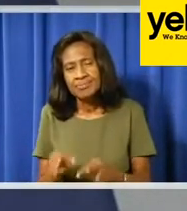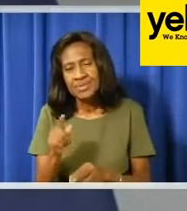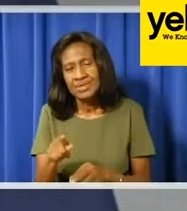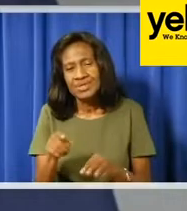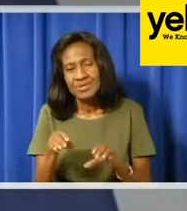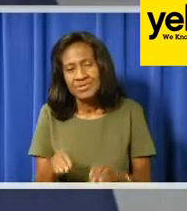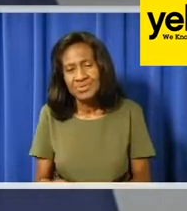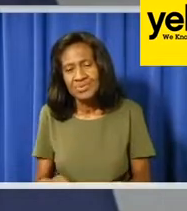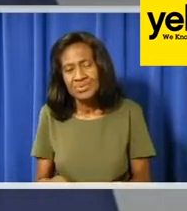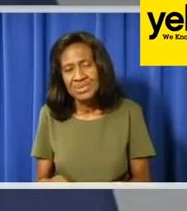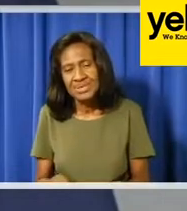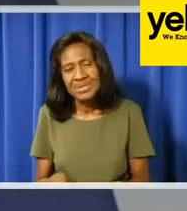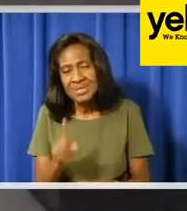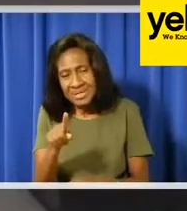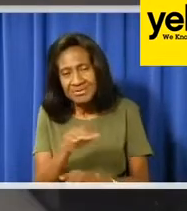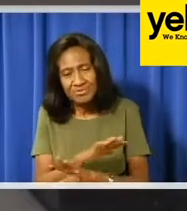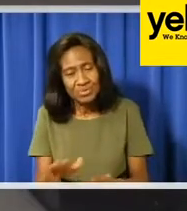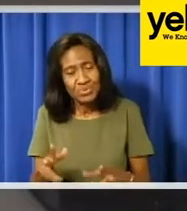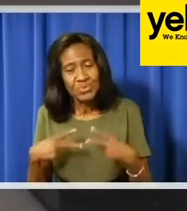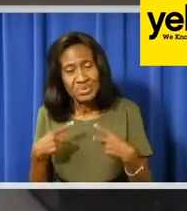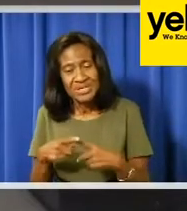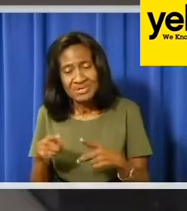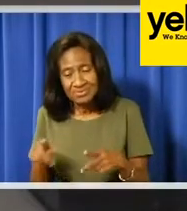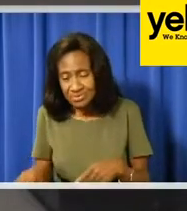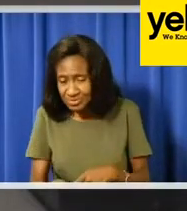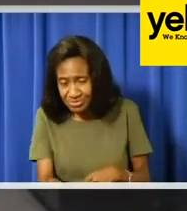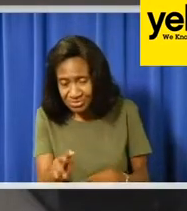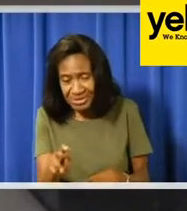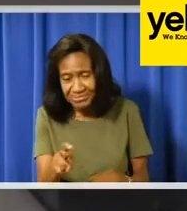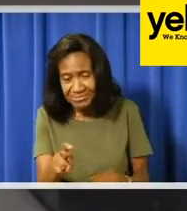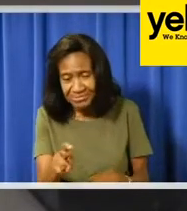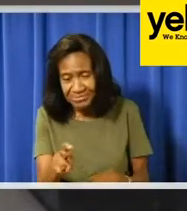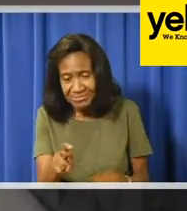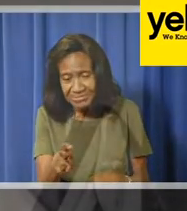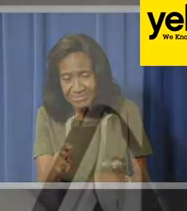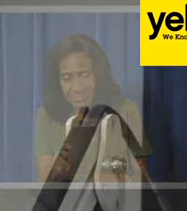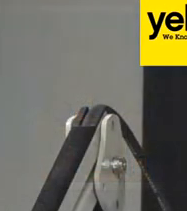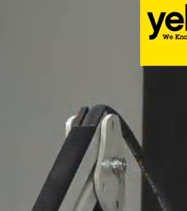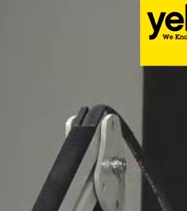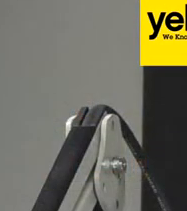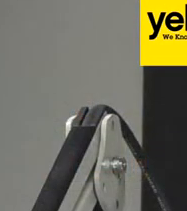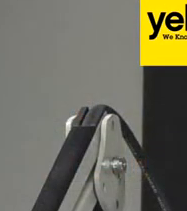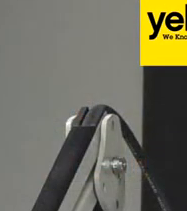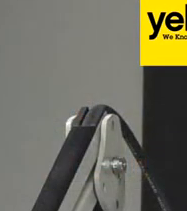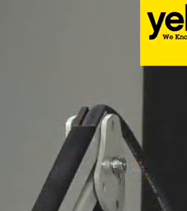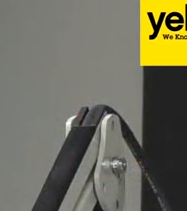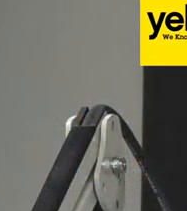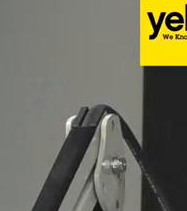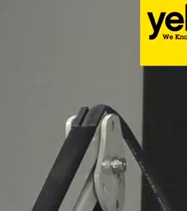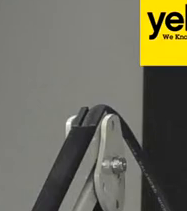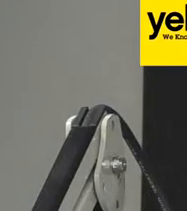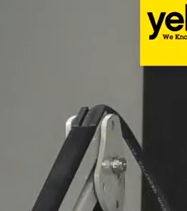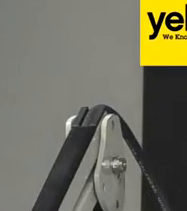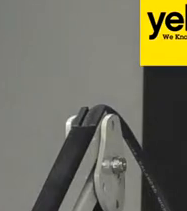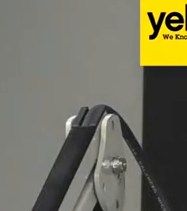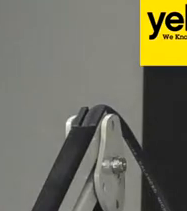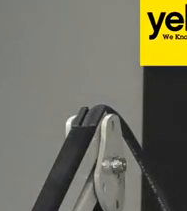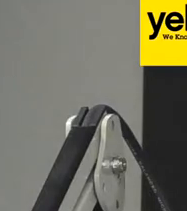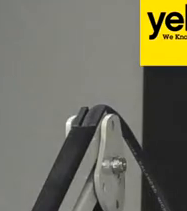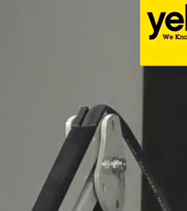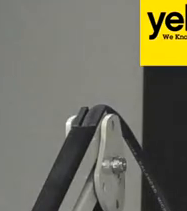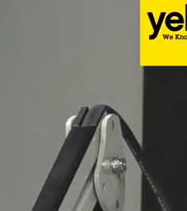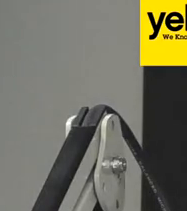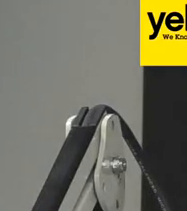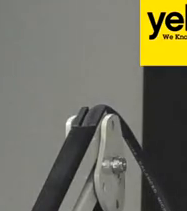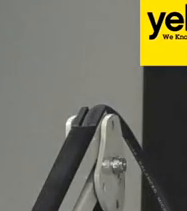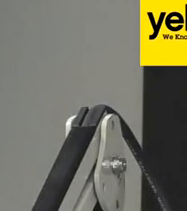the wait longer. Yeah. Just one follow-up. In your conversation with the airlines. All right, guys, just a quick reminder on this, too. Remember